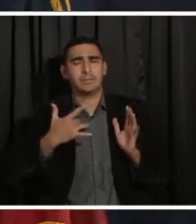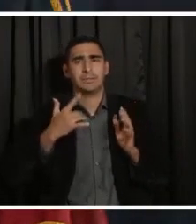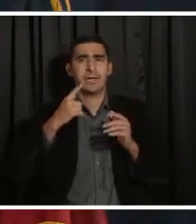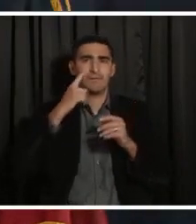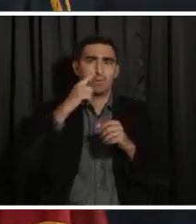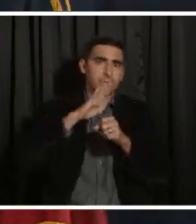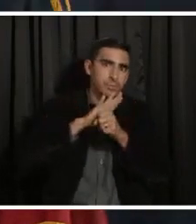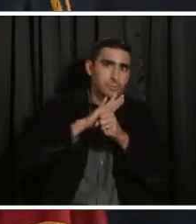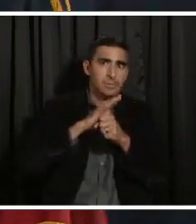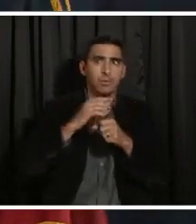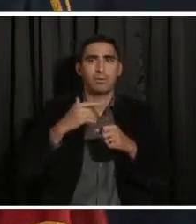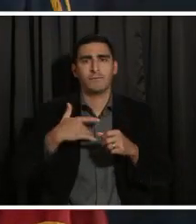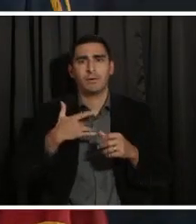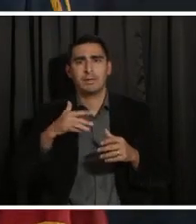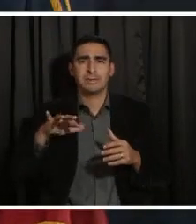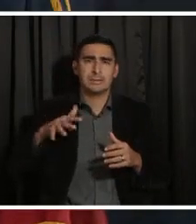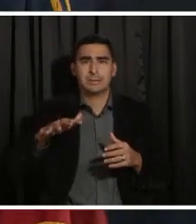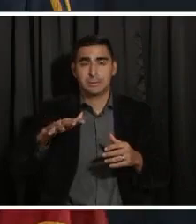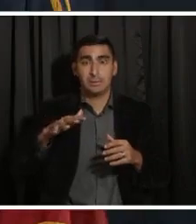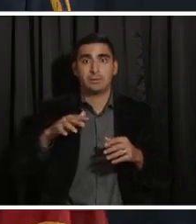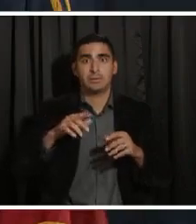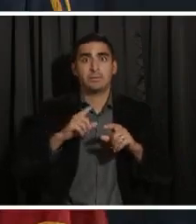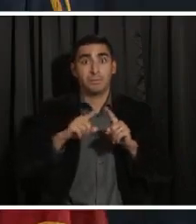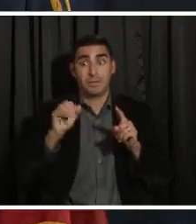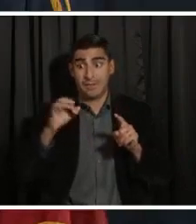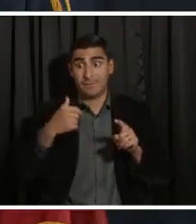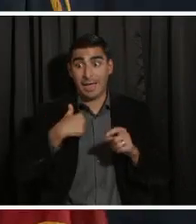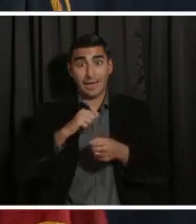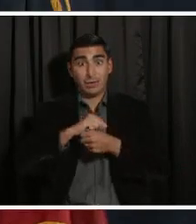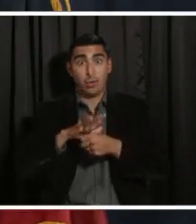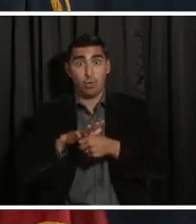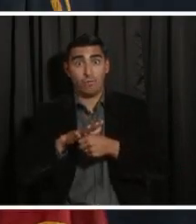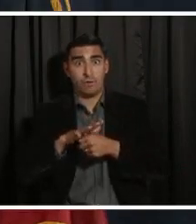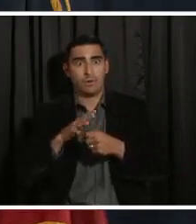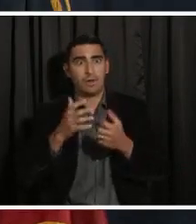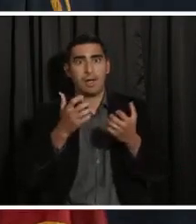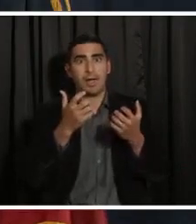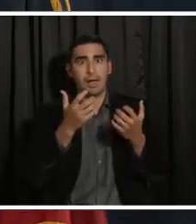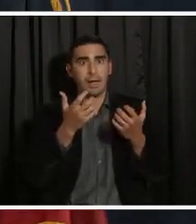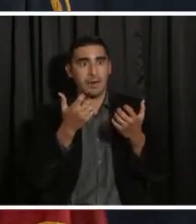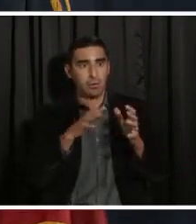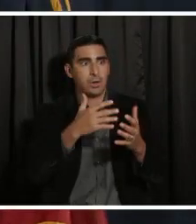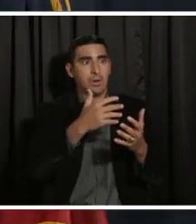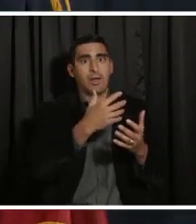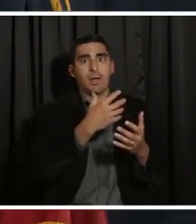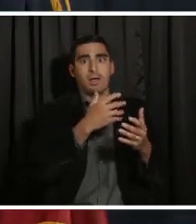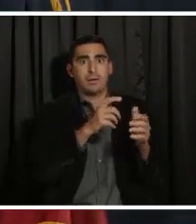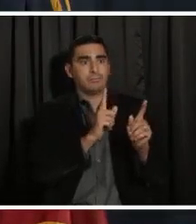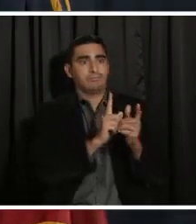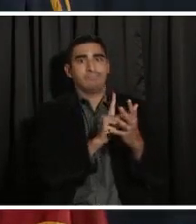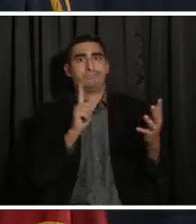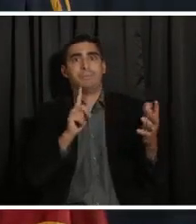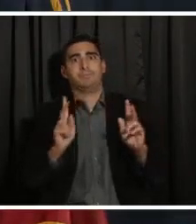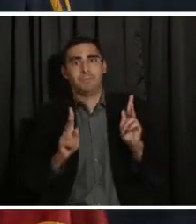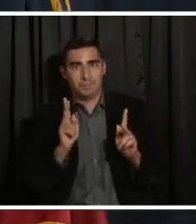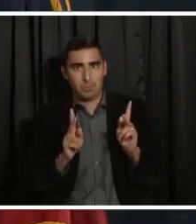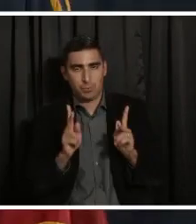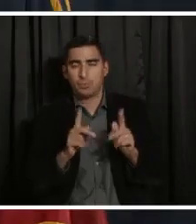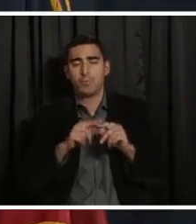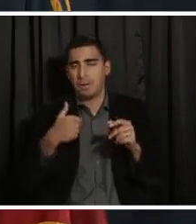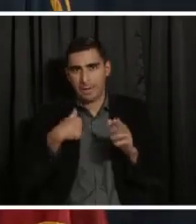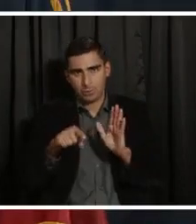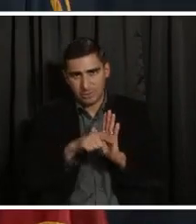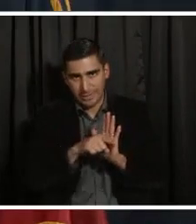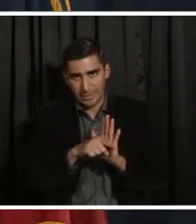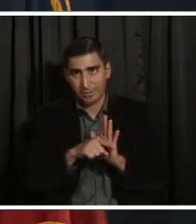or feel a little ill. But if I had COVID, I'd want to stay out of circulation for the quarantine period. Thankfully, I didn't, so I didn't have to take a day off. There's a lot